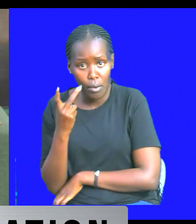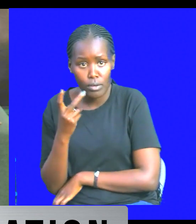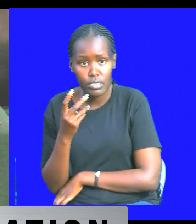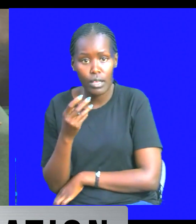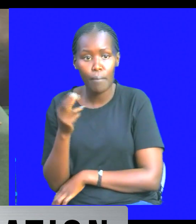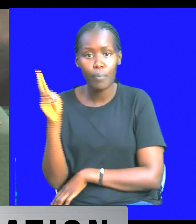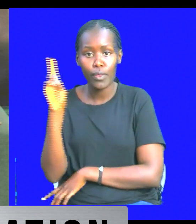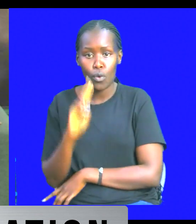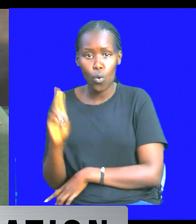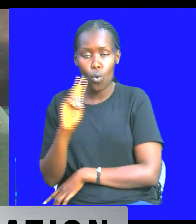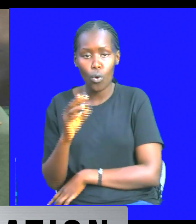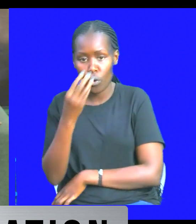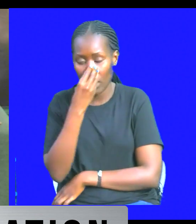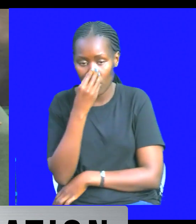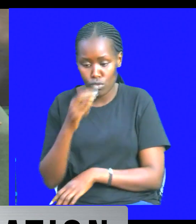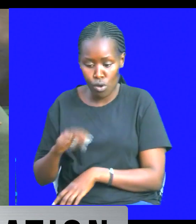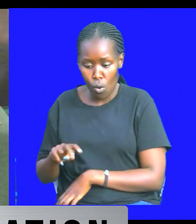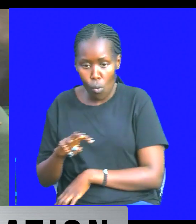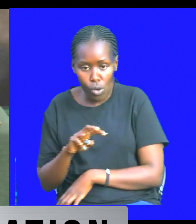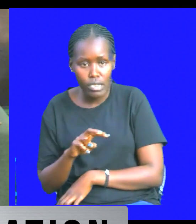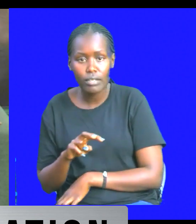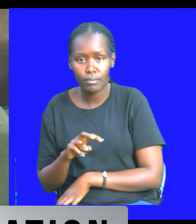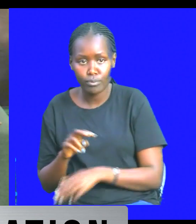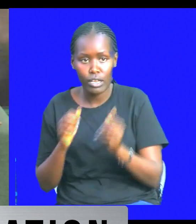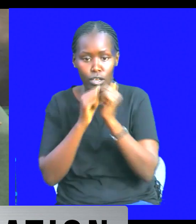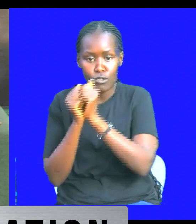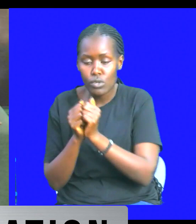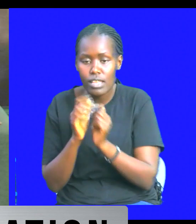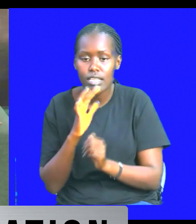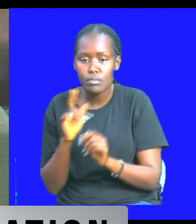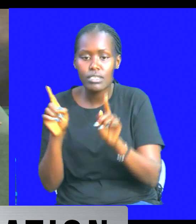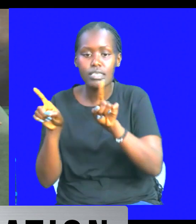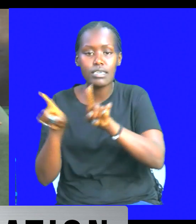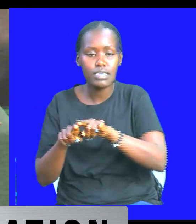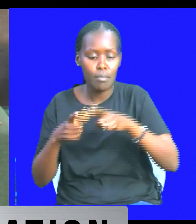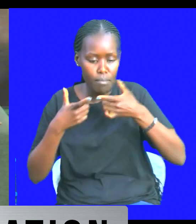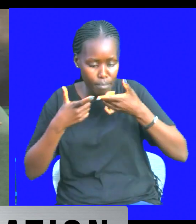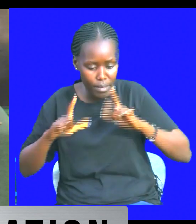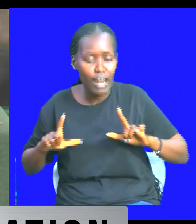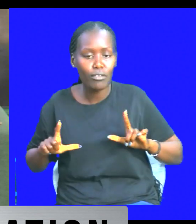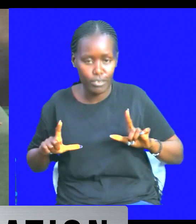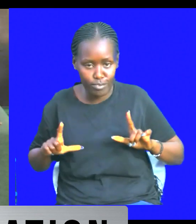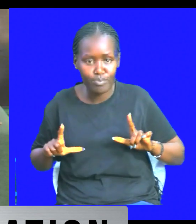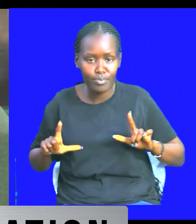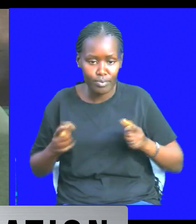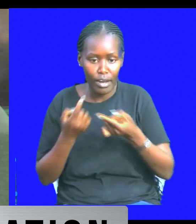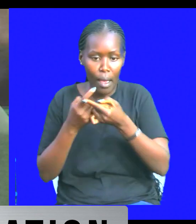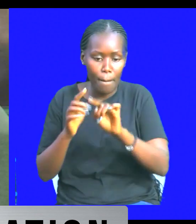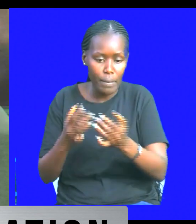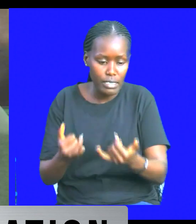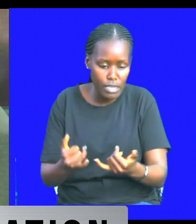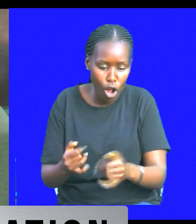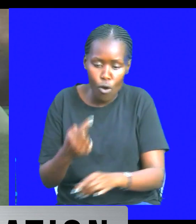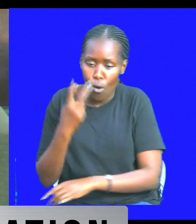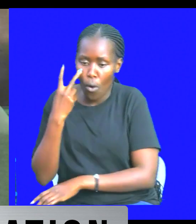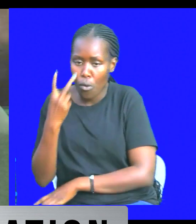and Ruto walking in the same suit, speaking the same language, it talks. But now when you see two